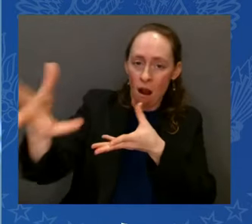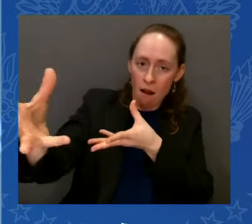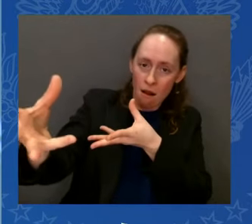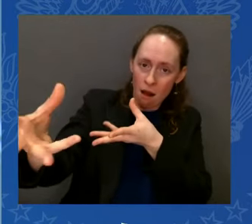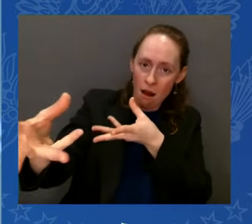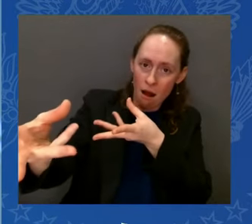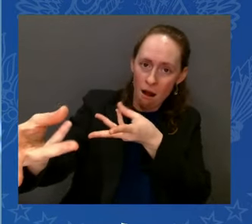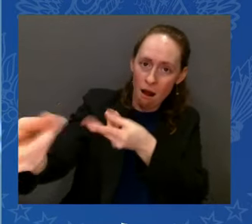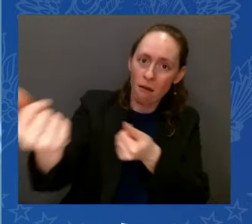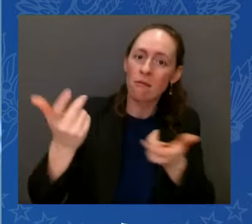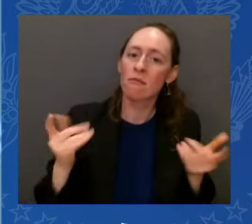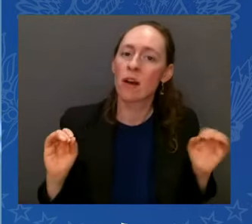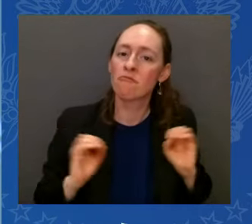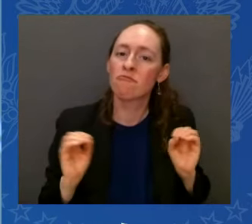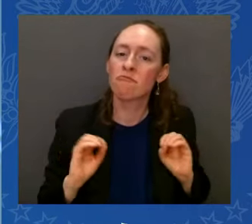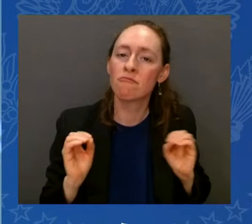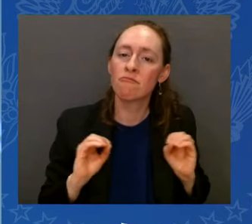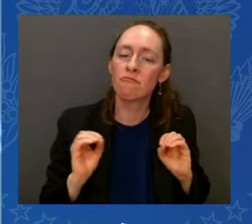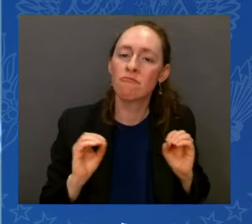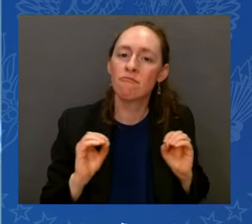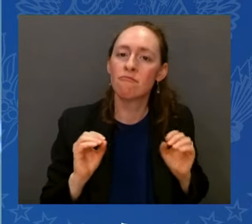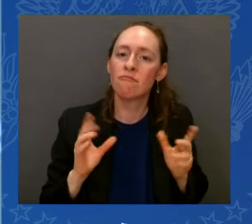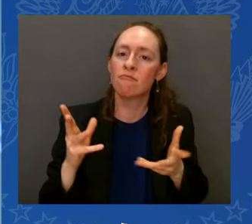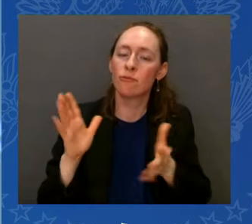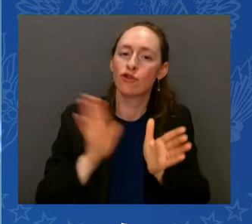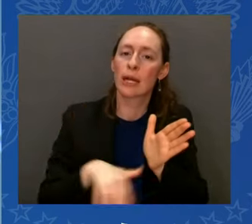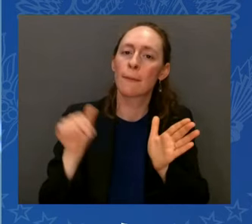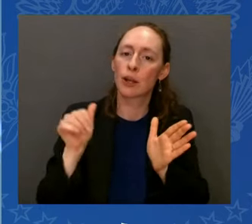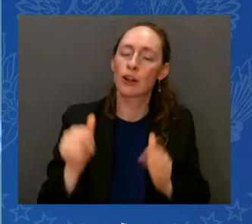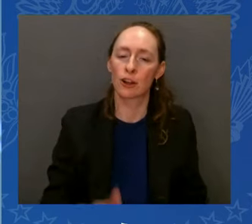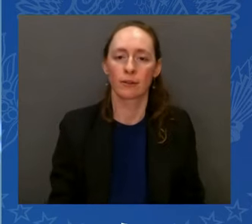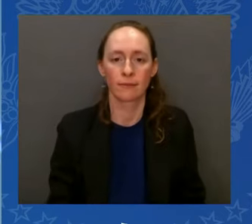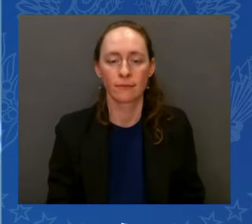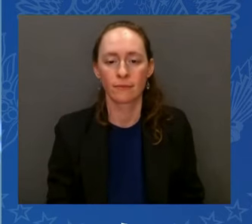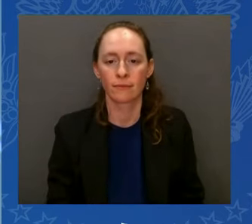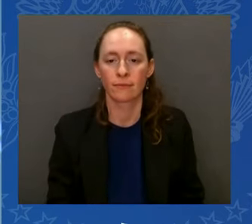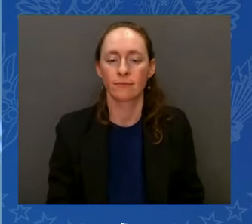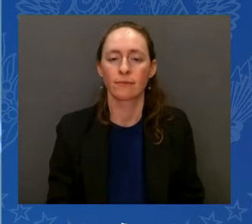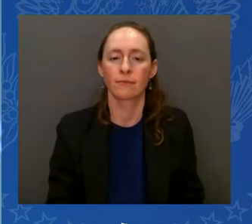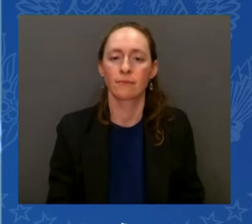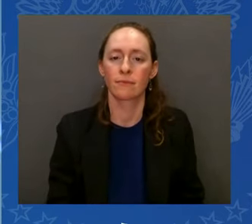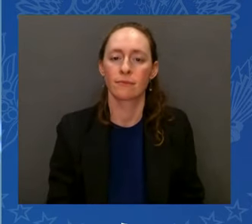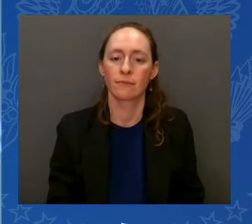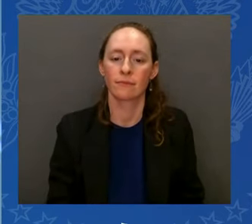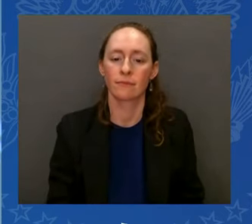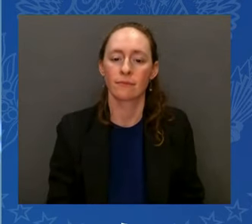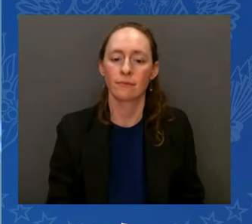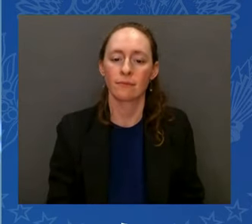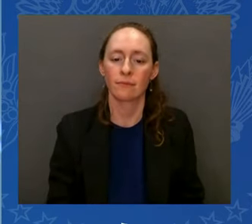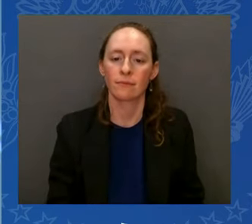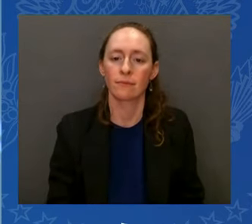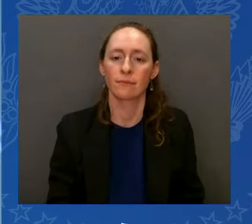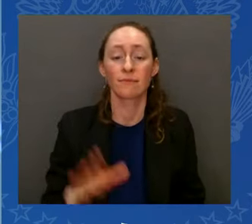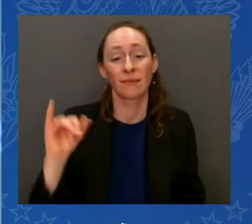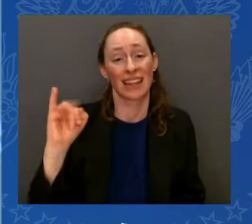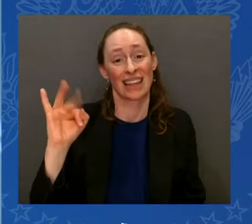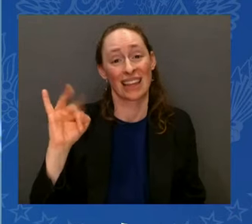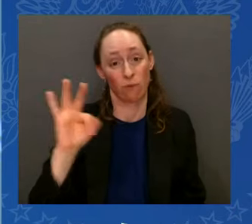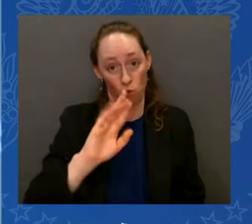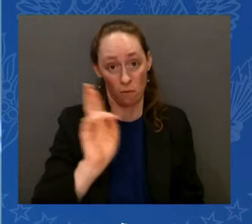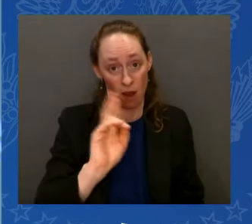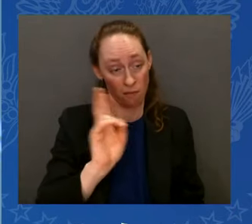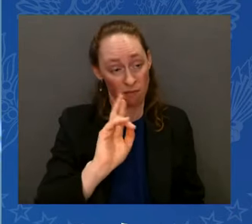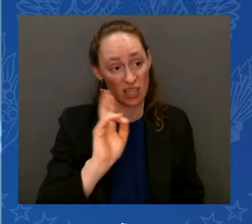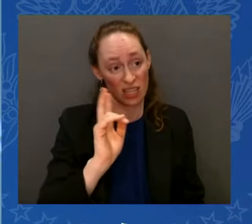that away, it raises the deficit $159 billion. We passed the law to make sure corporations pay at